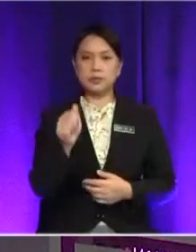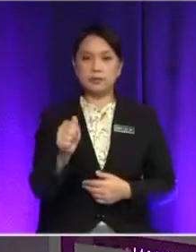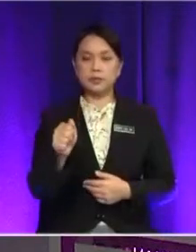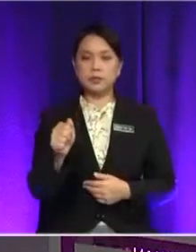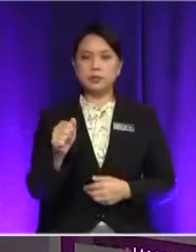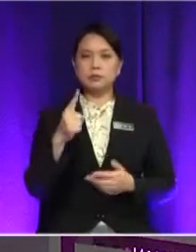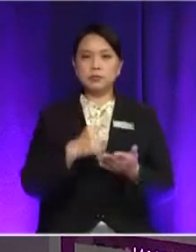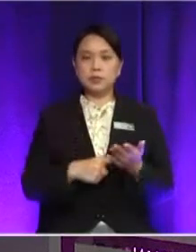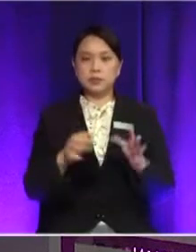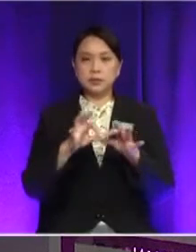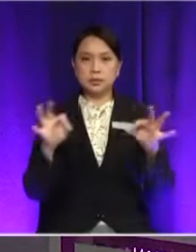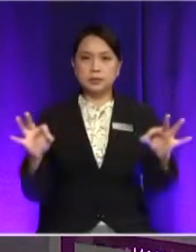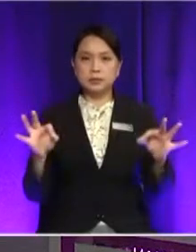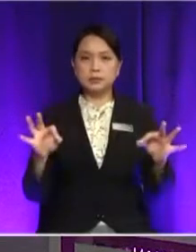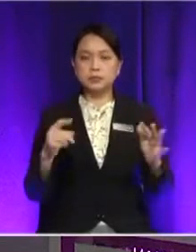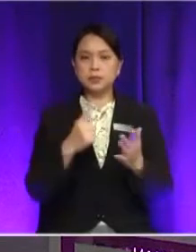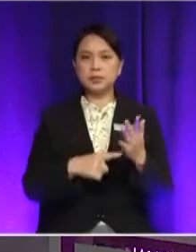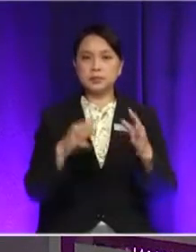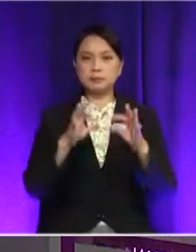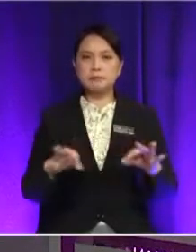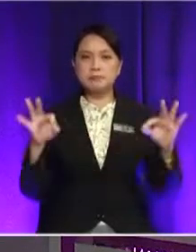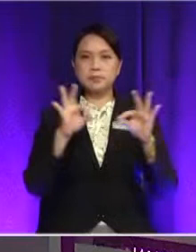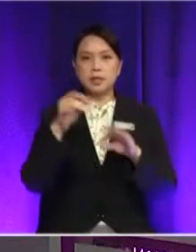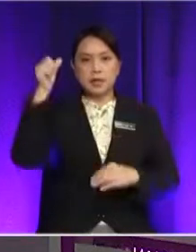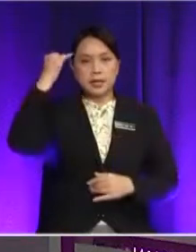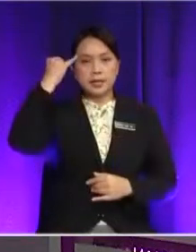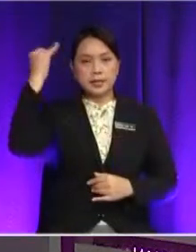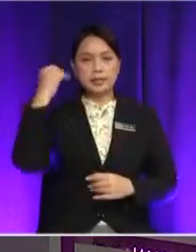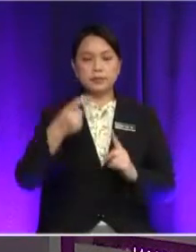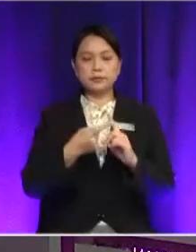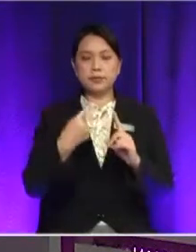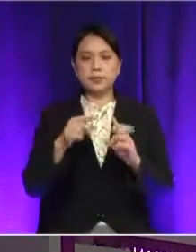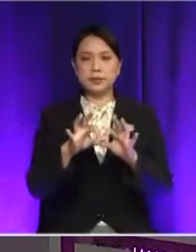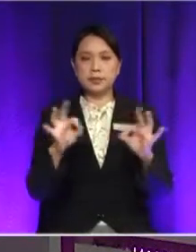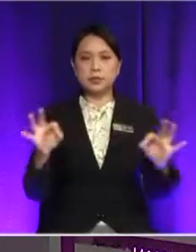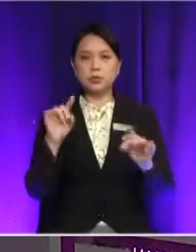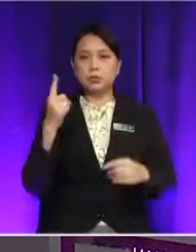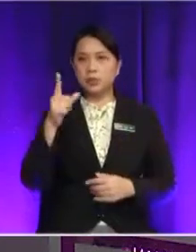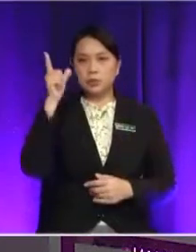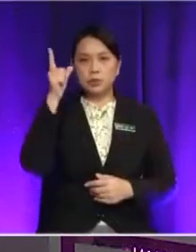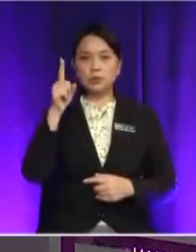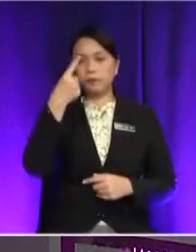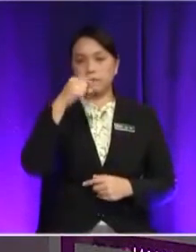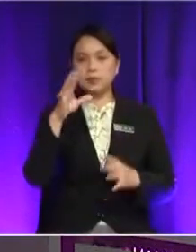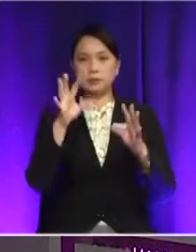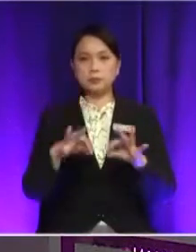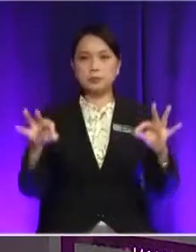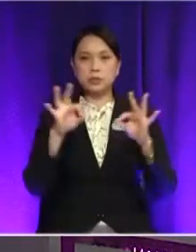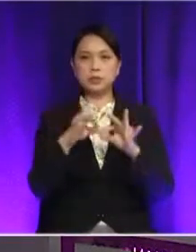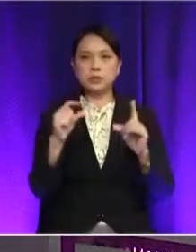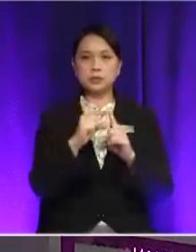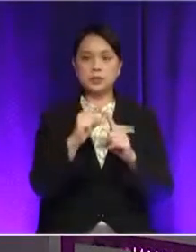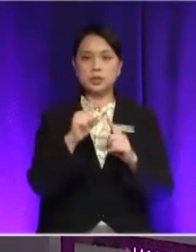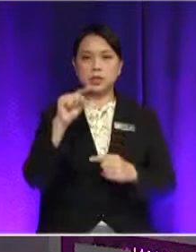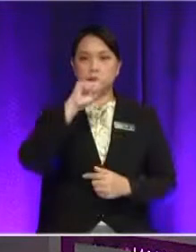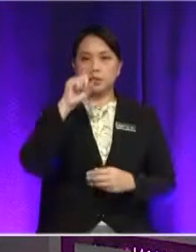me? What is the main idea from the sentence? Got it? So you only look for the important words. Now let's go to the next one. Question number two. Can I